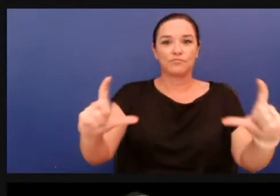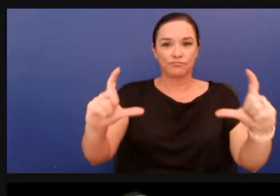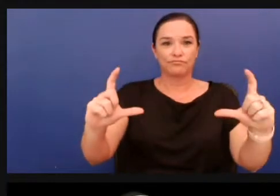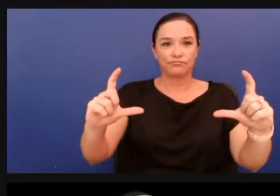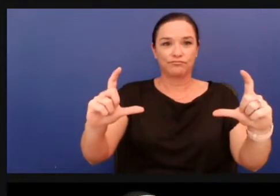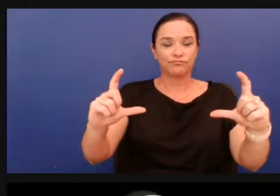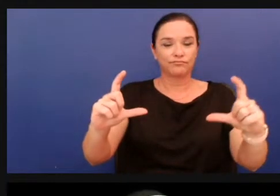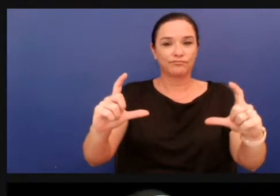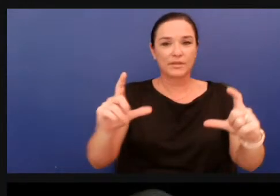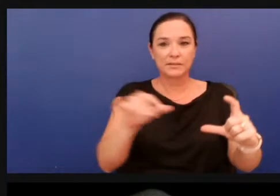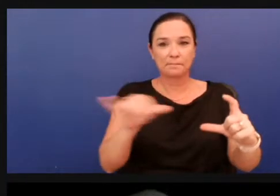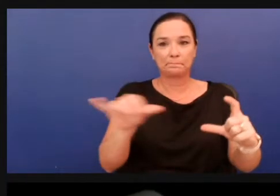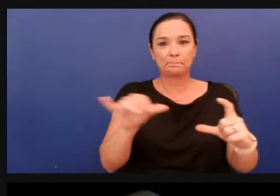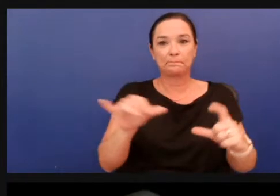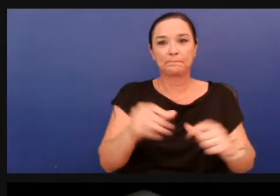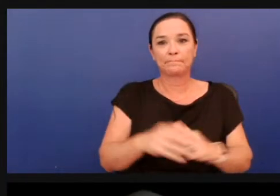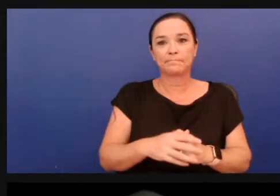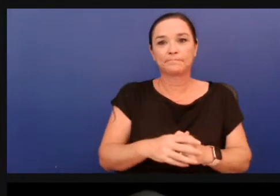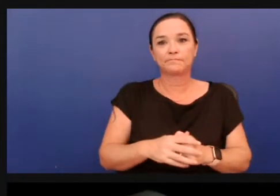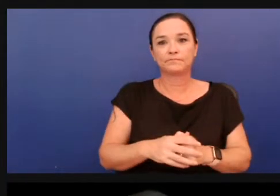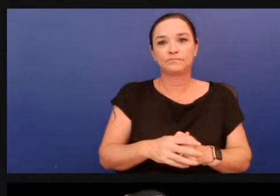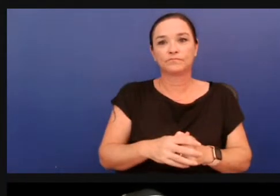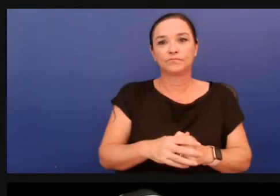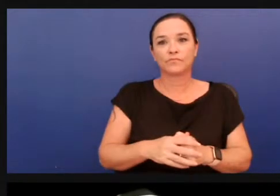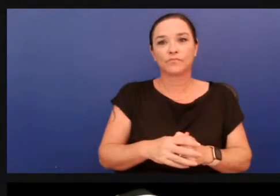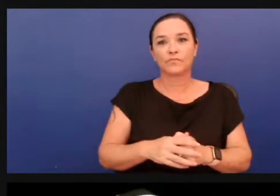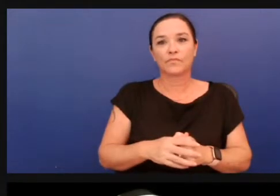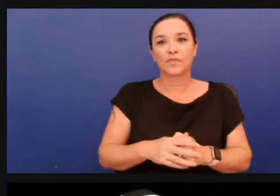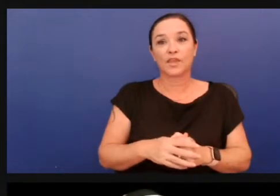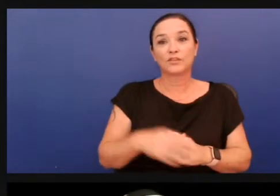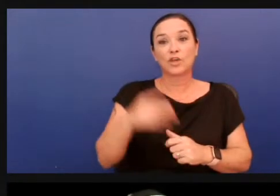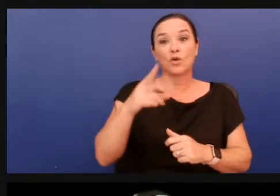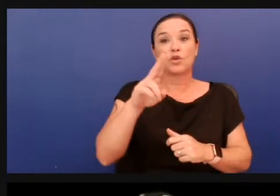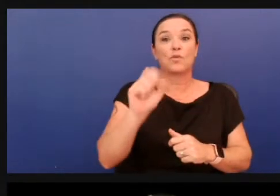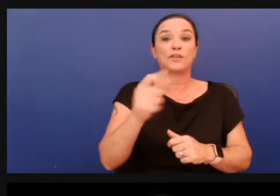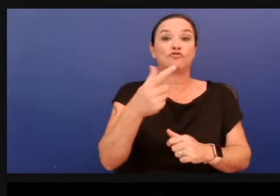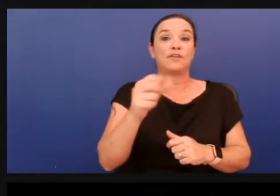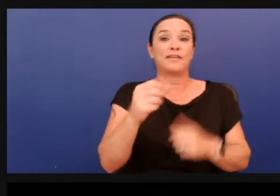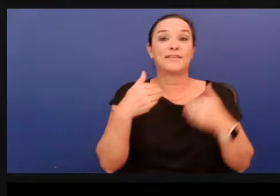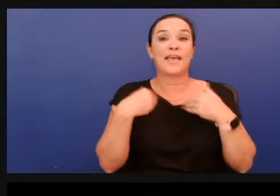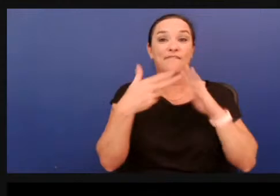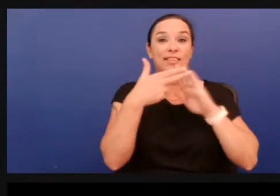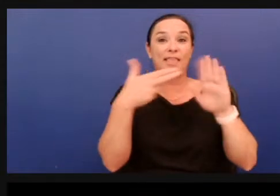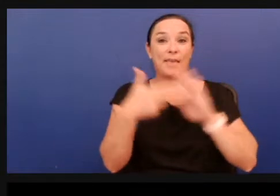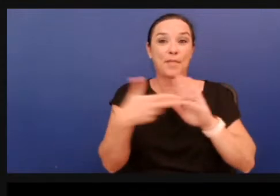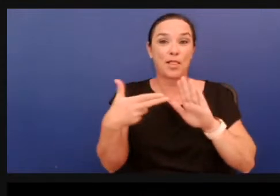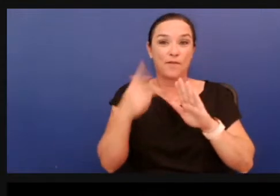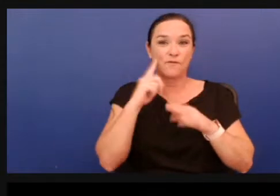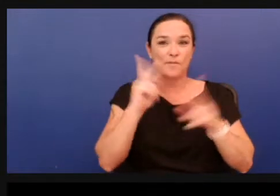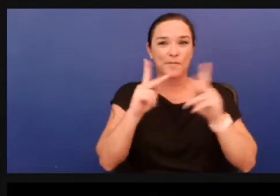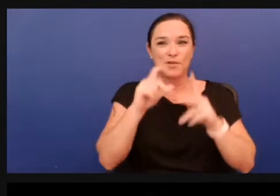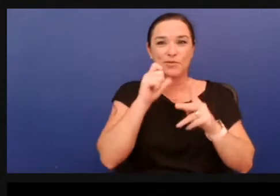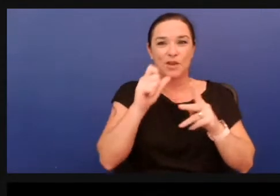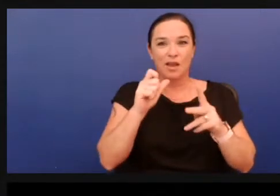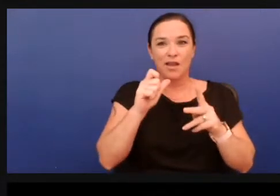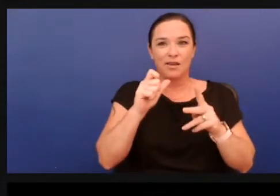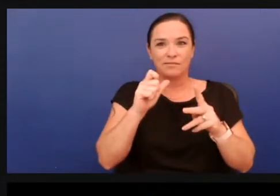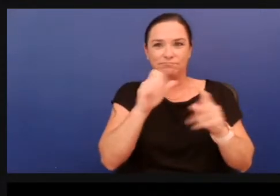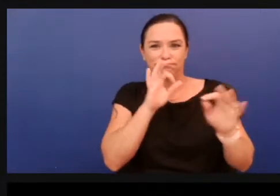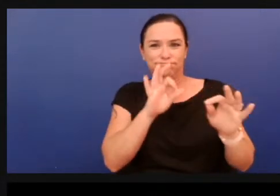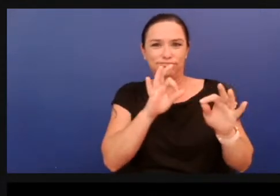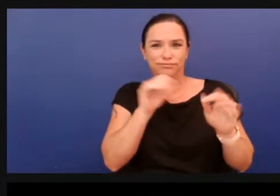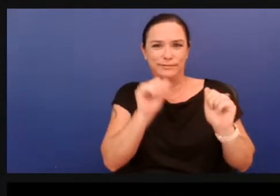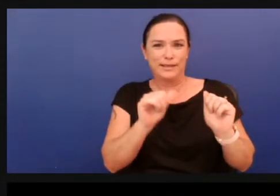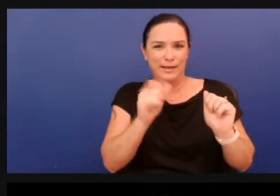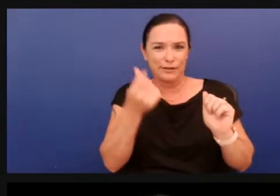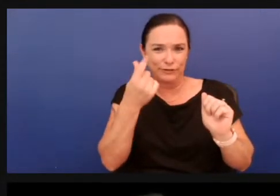is. And here's our USGS version labeled, for those of us that are not expert readers of these